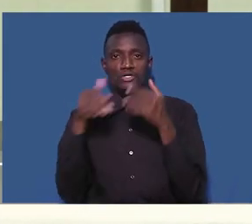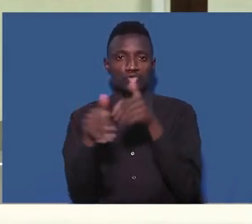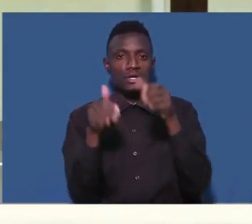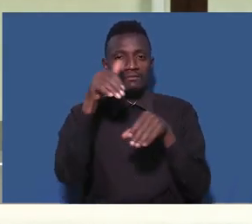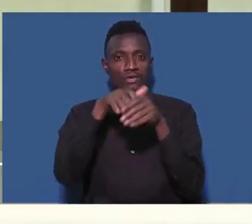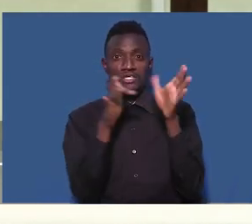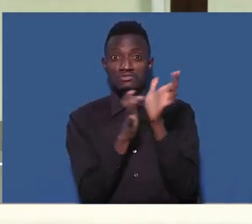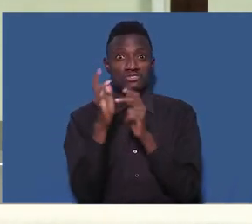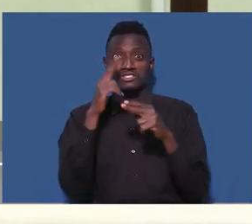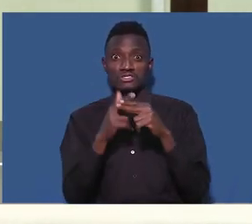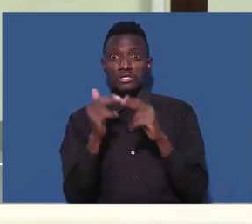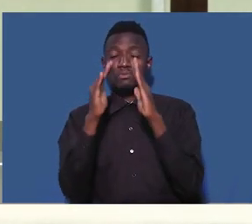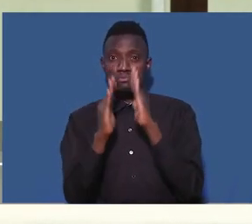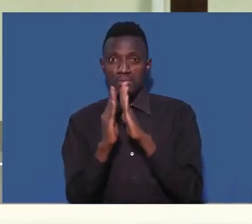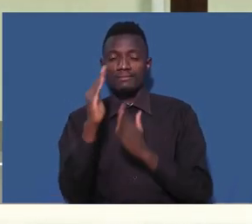Amen. It is.